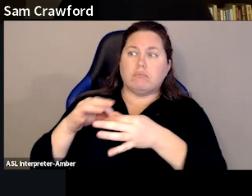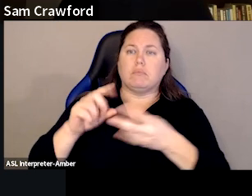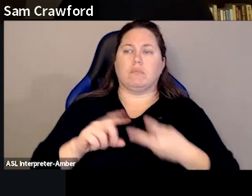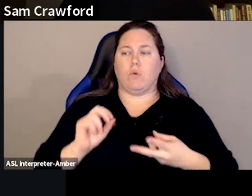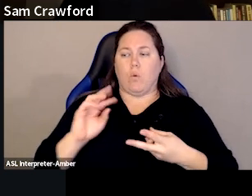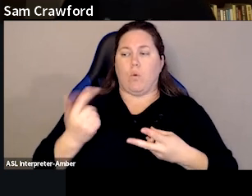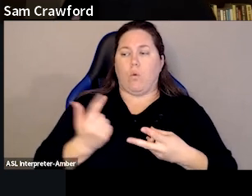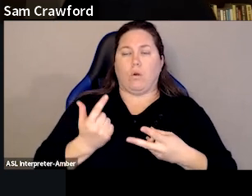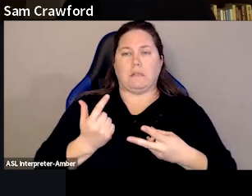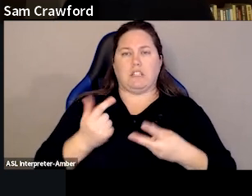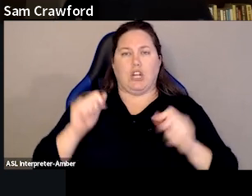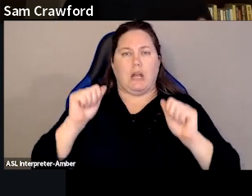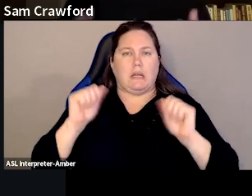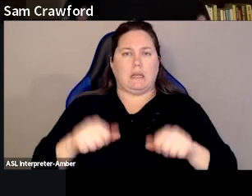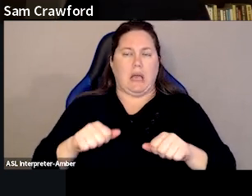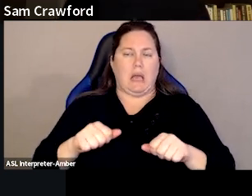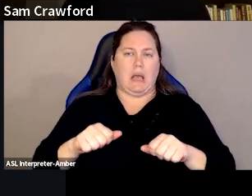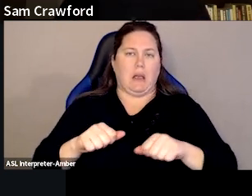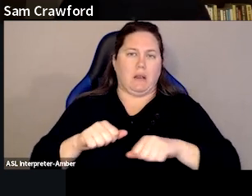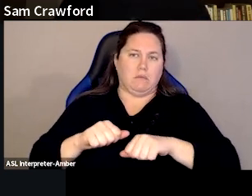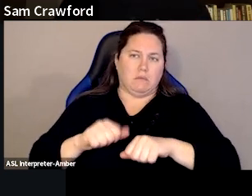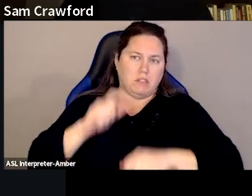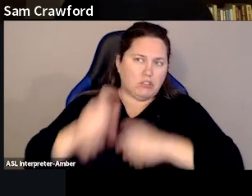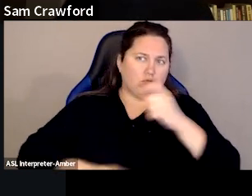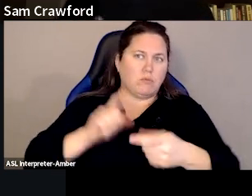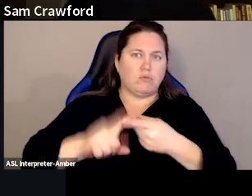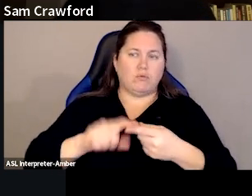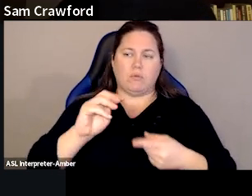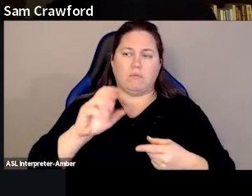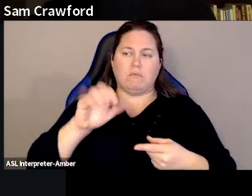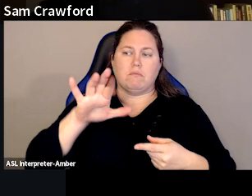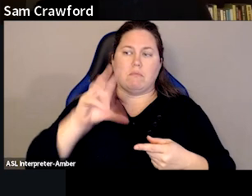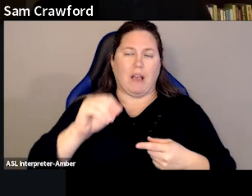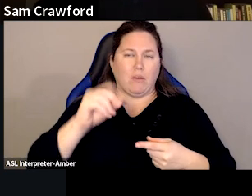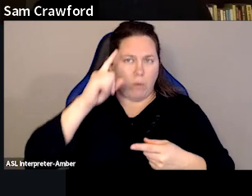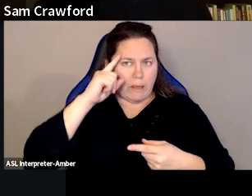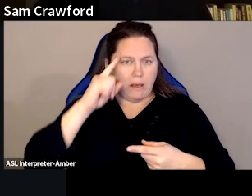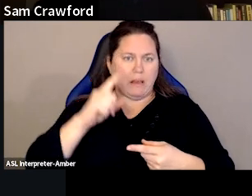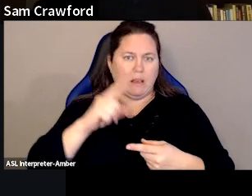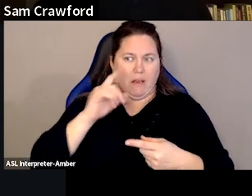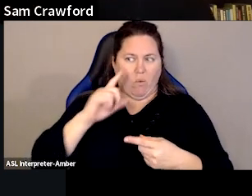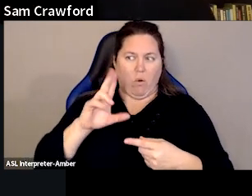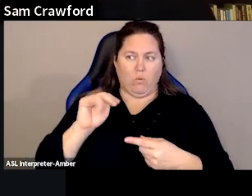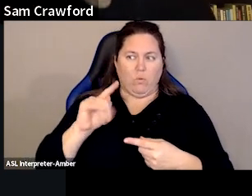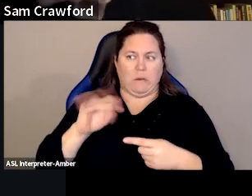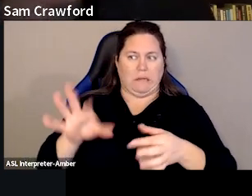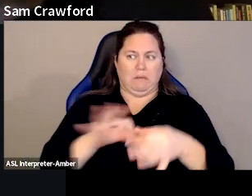macro thinking and direction, which is all a huge net positive for the sector in general.